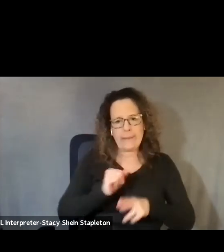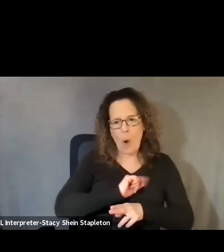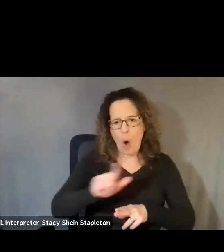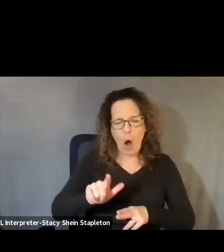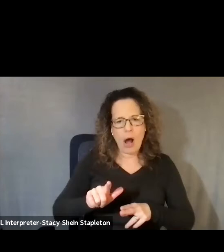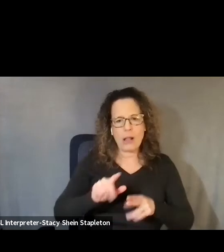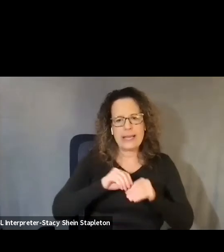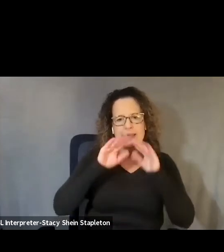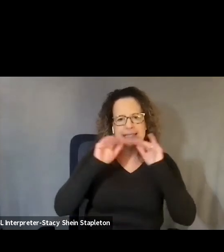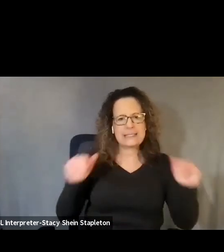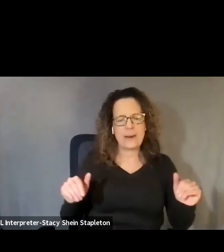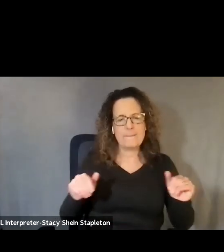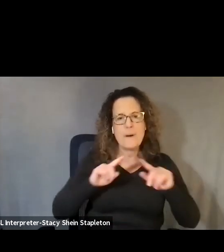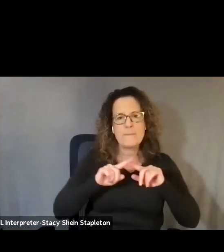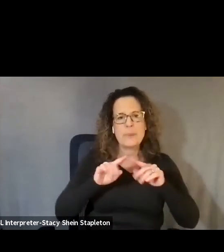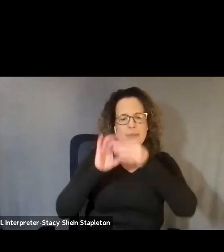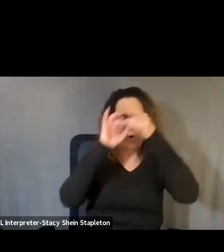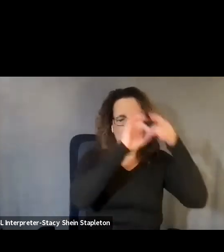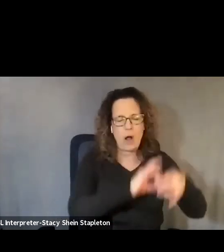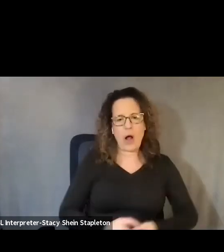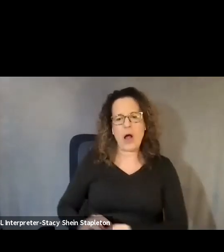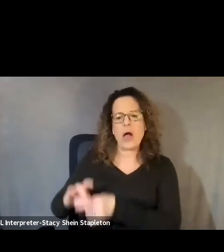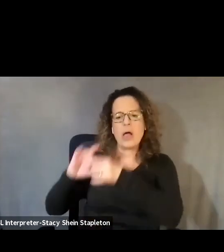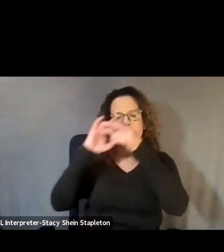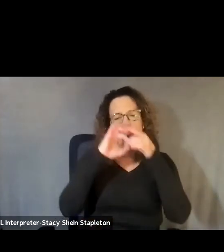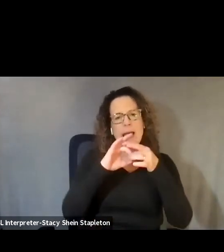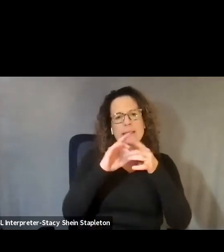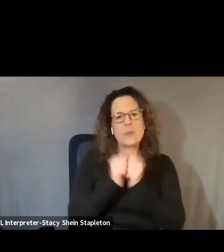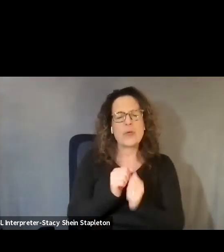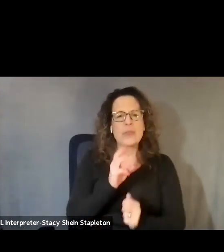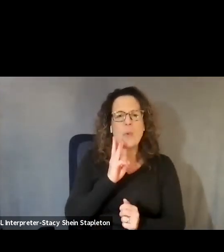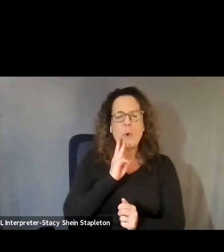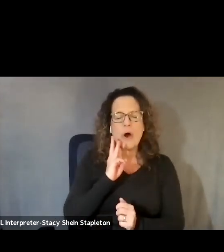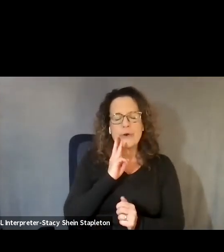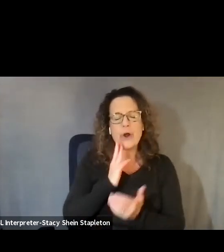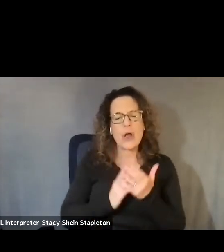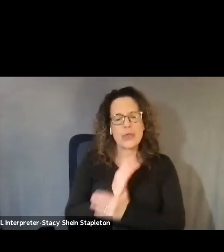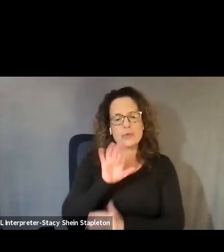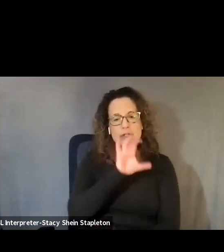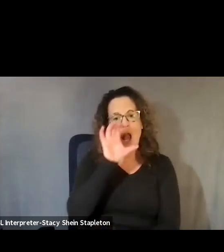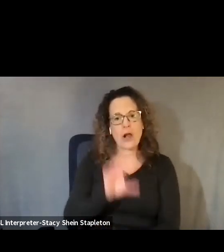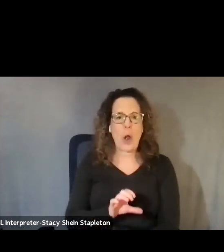them, but all of them are connected by watershed through the Chicago River as a choke